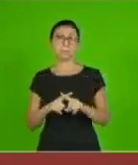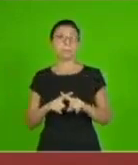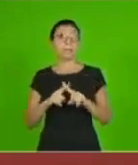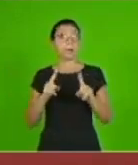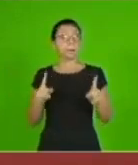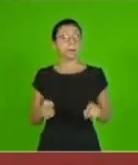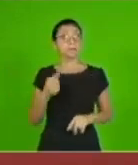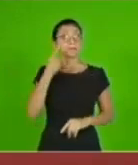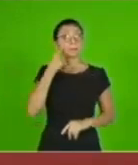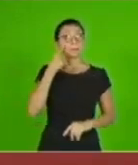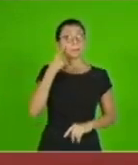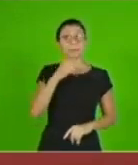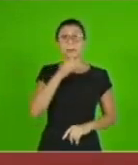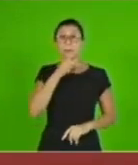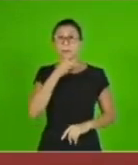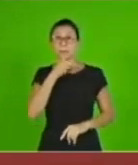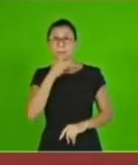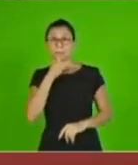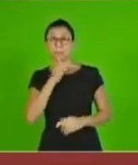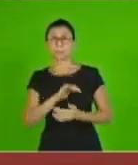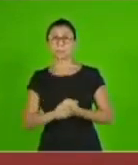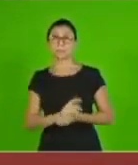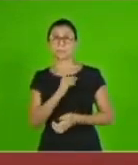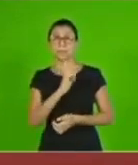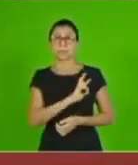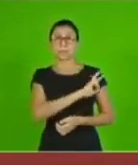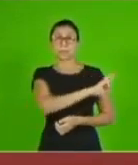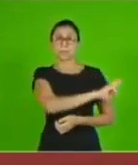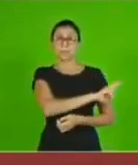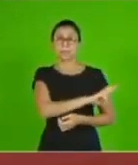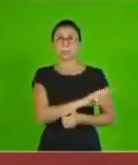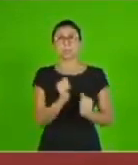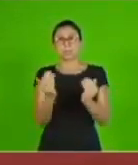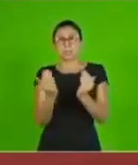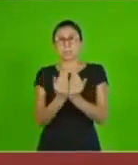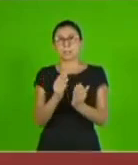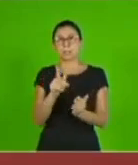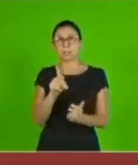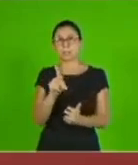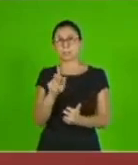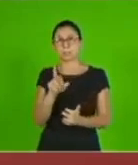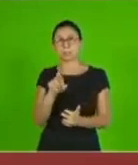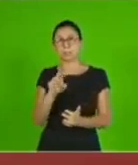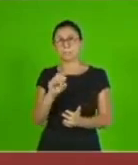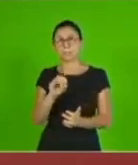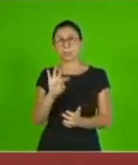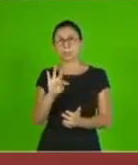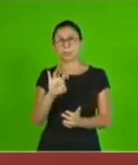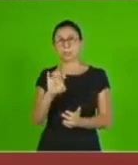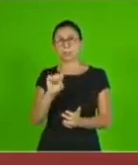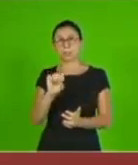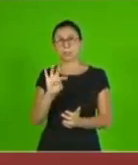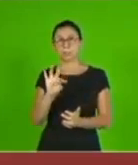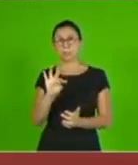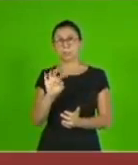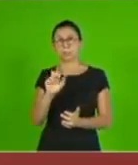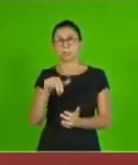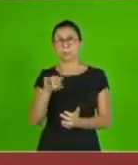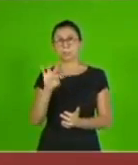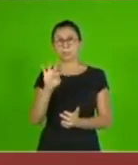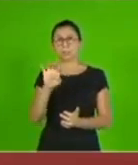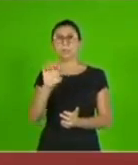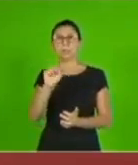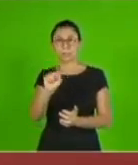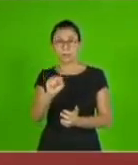but we're going to find, for example, in the Protestant religions, in the Anglican